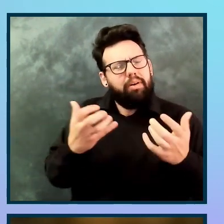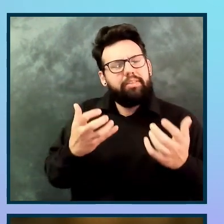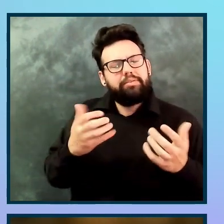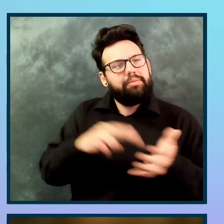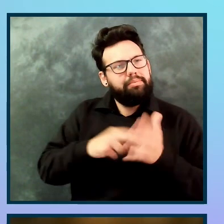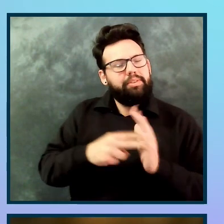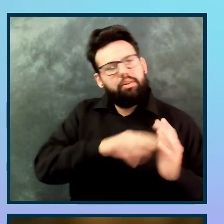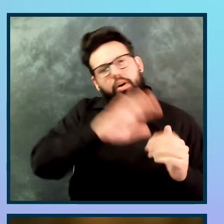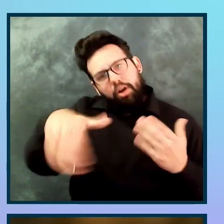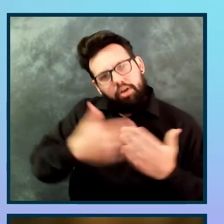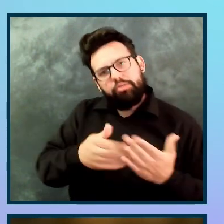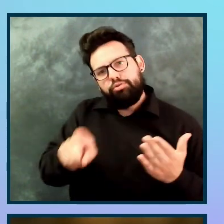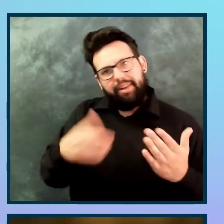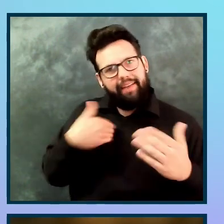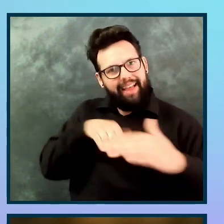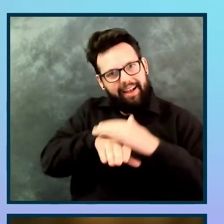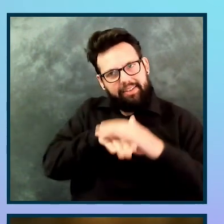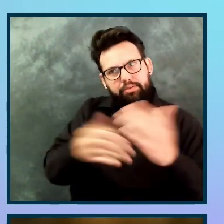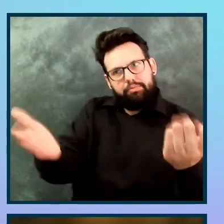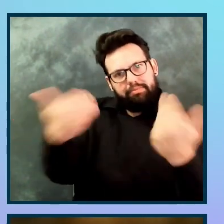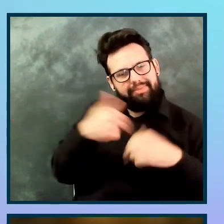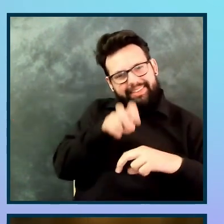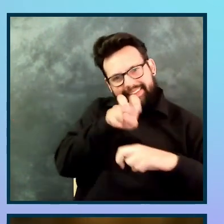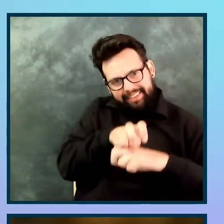access to that chair.